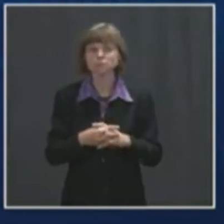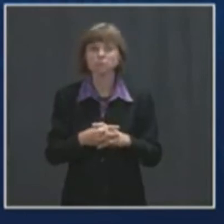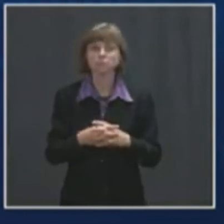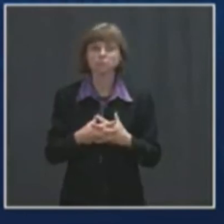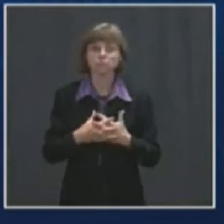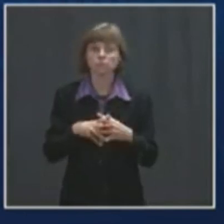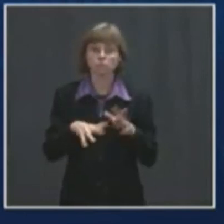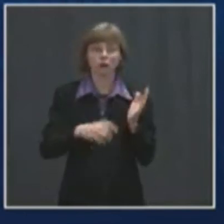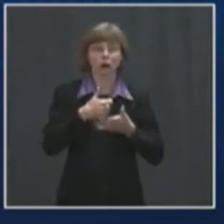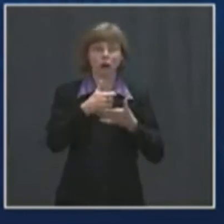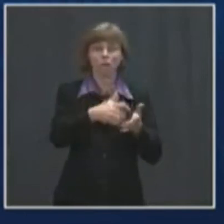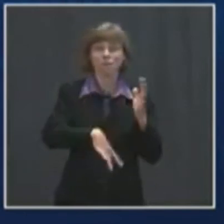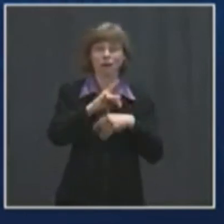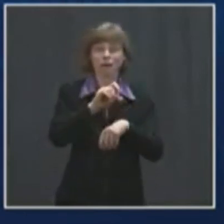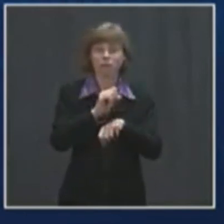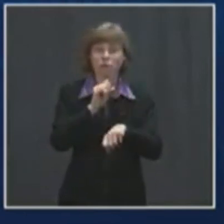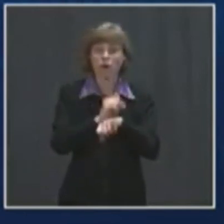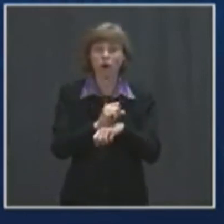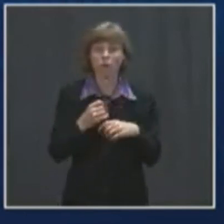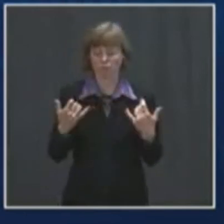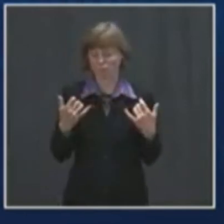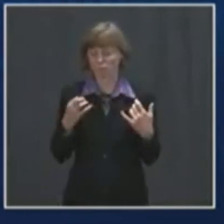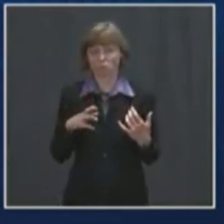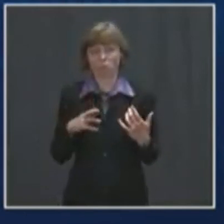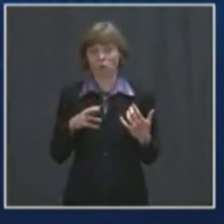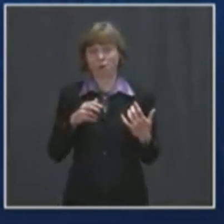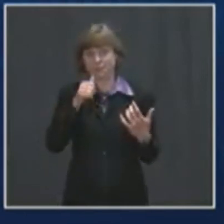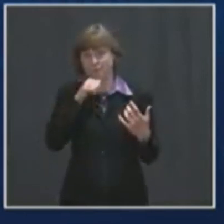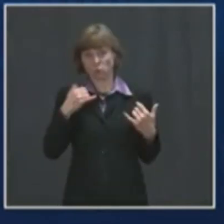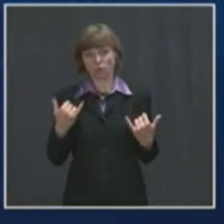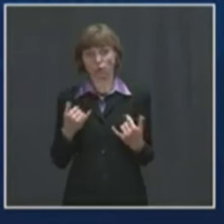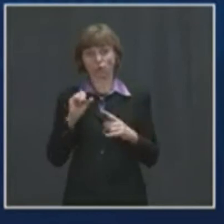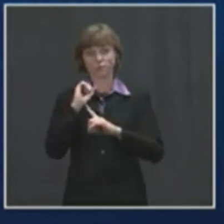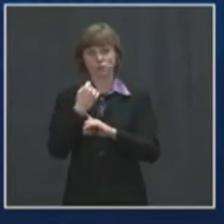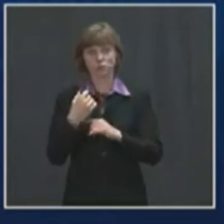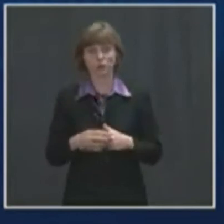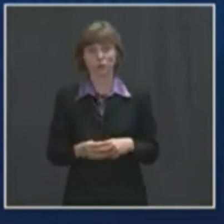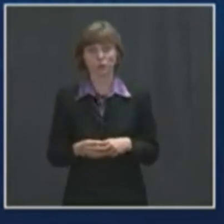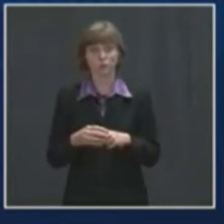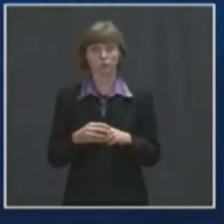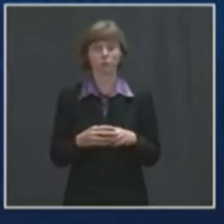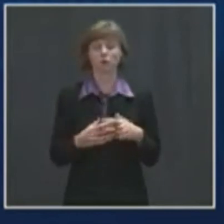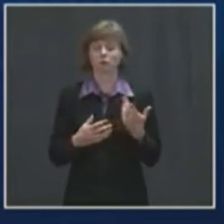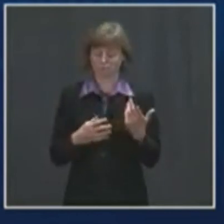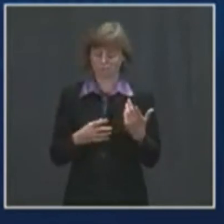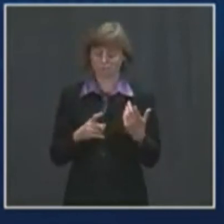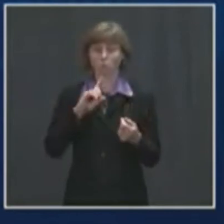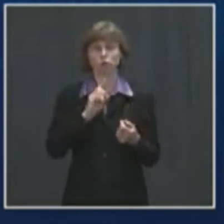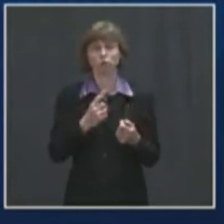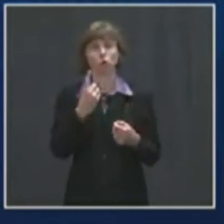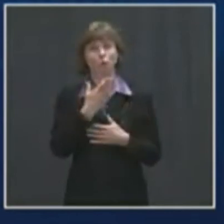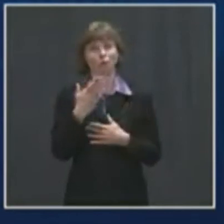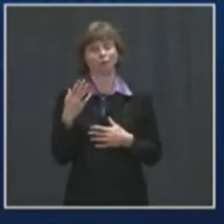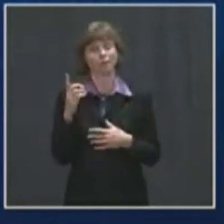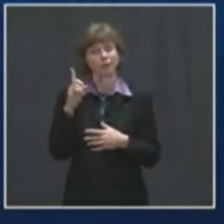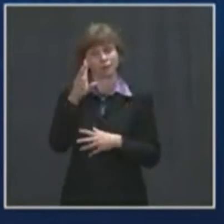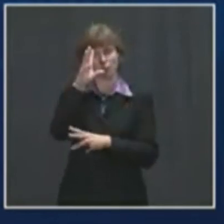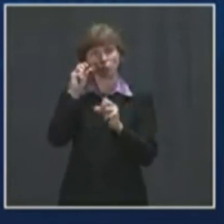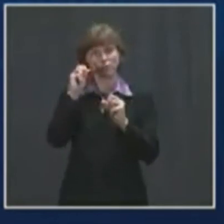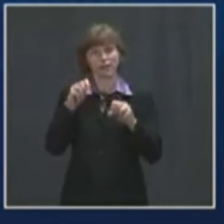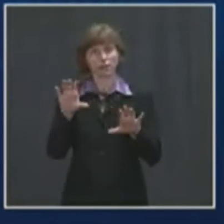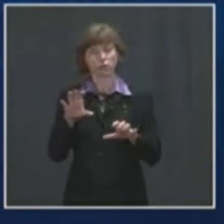or to deal with their current situation? Well, certainly one of the things that he can do is speak